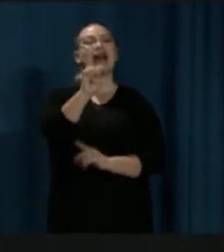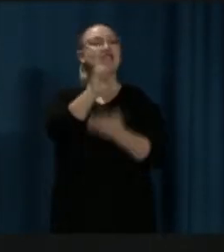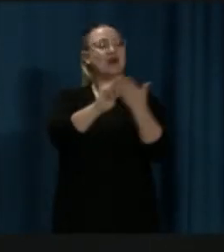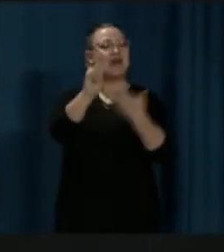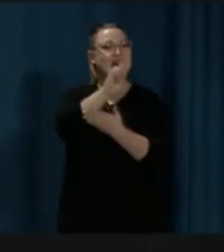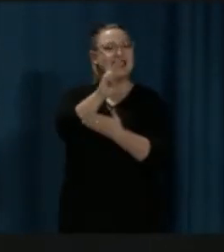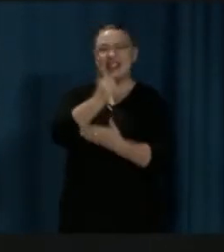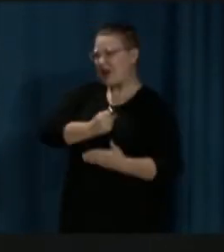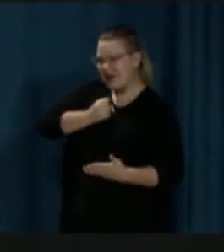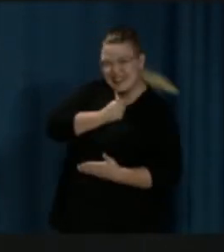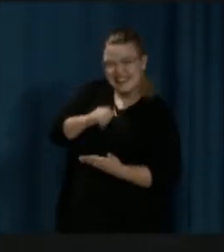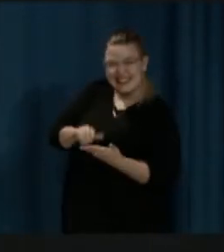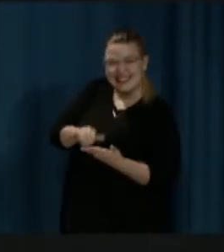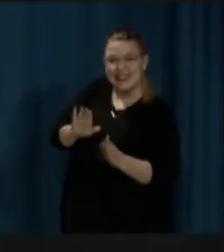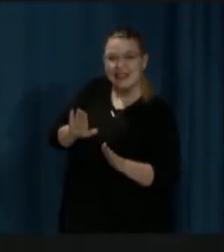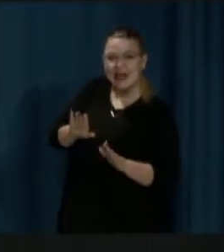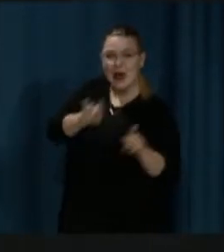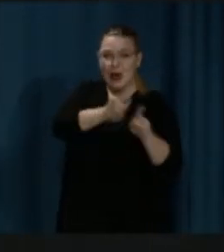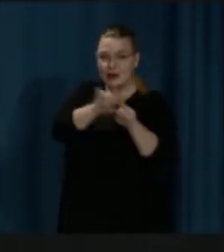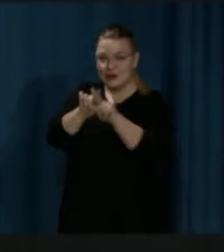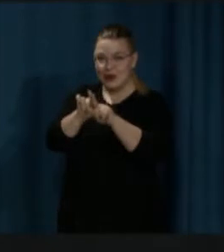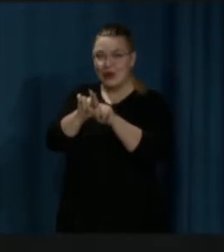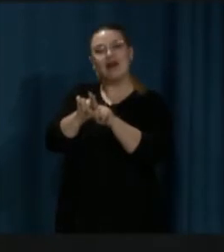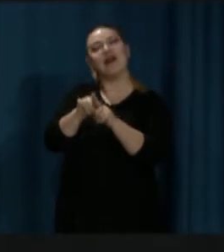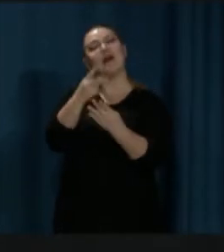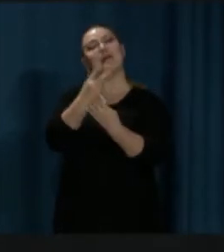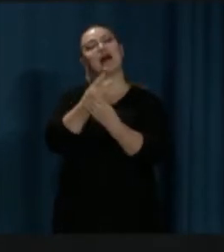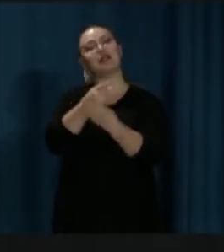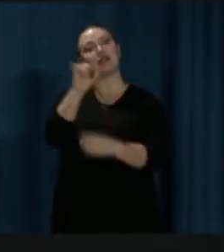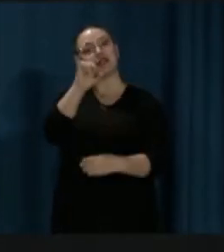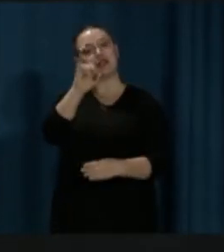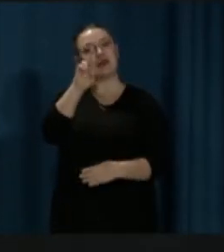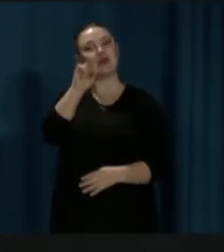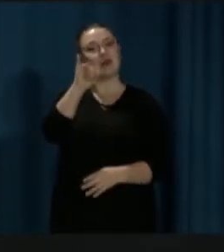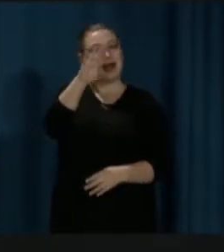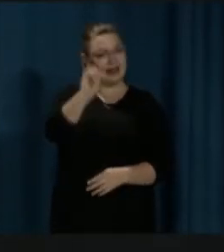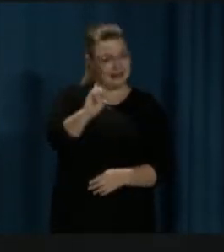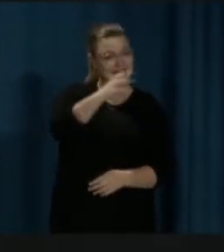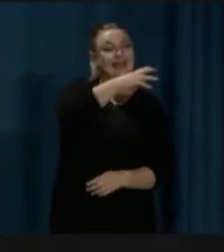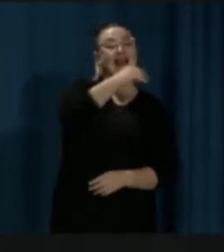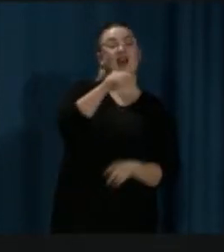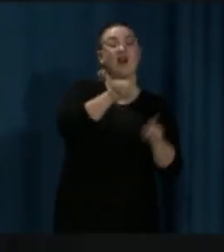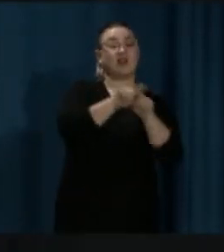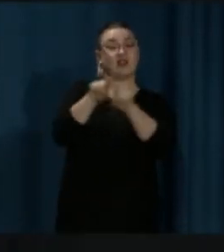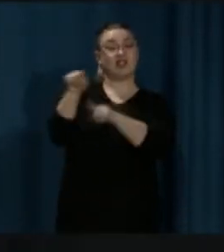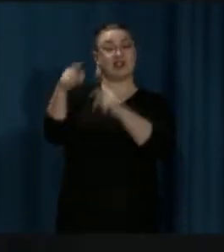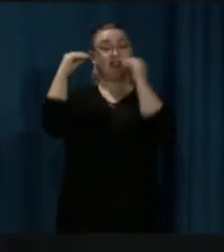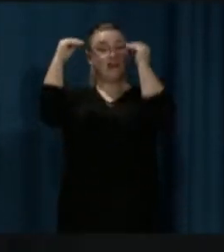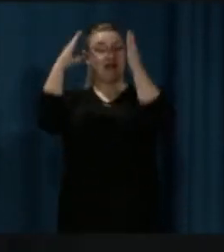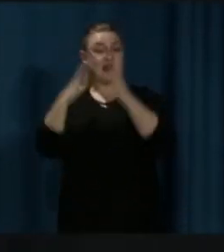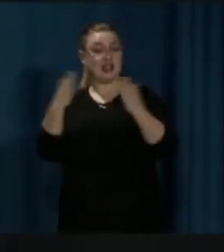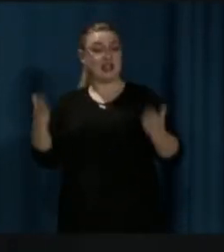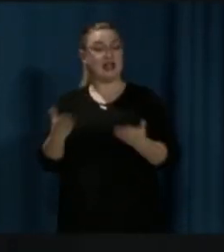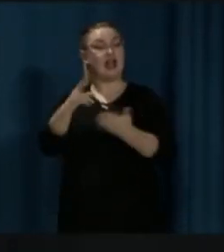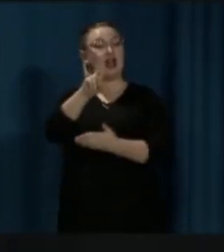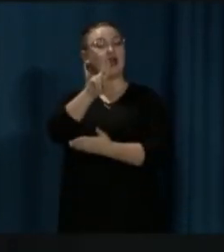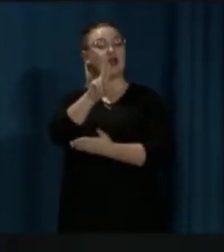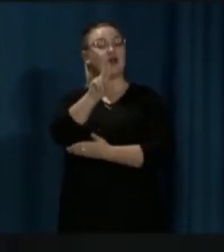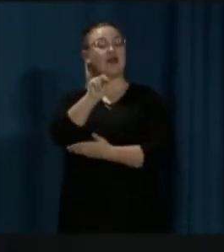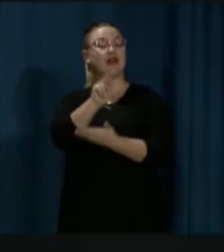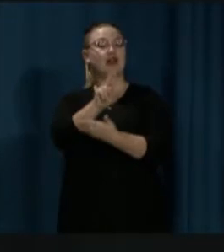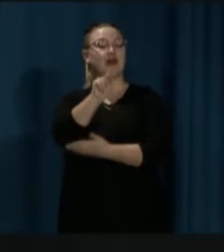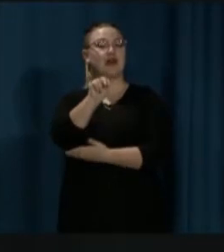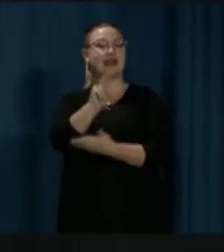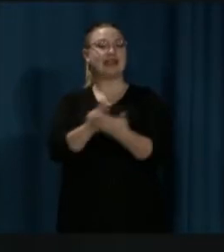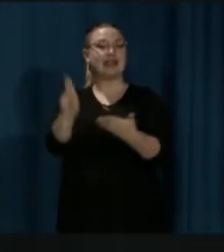sorry. And actually a master's and Ph.D. from Rice University. Yes. But she's an associate professor of political science at the